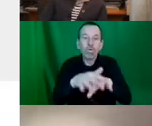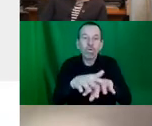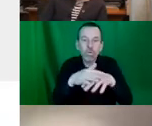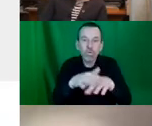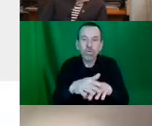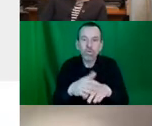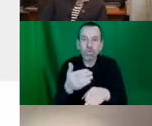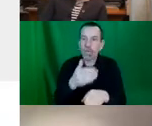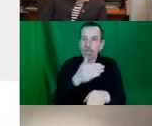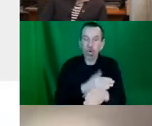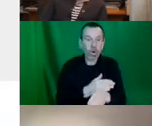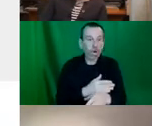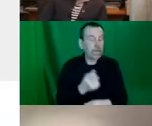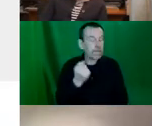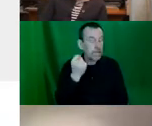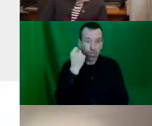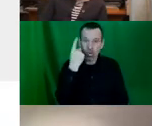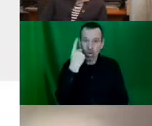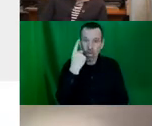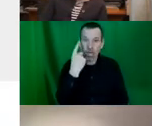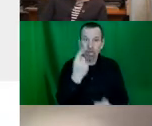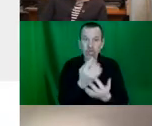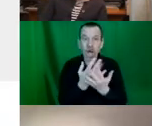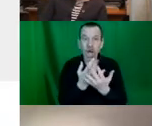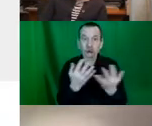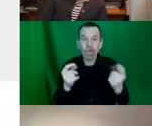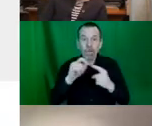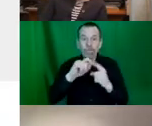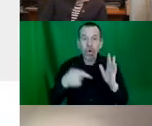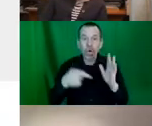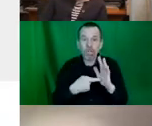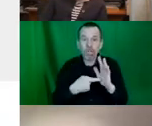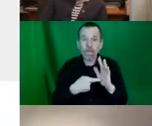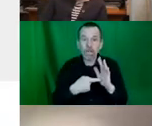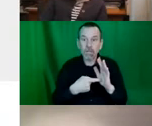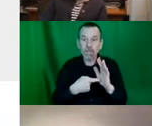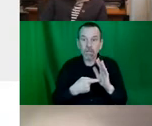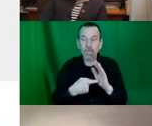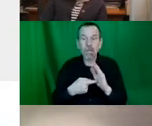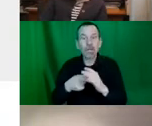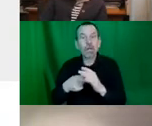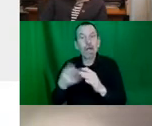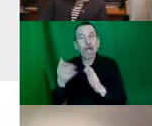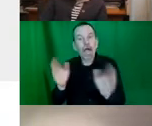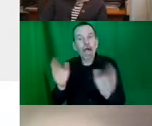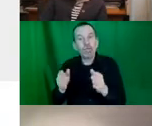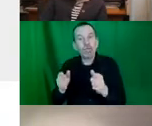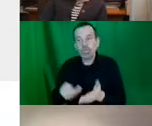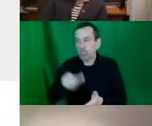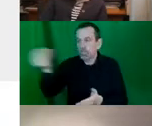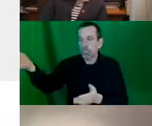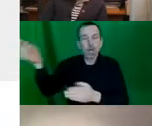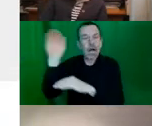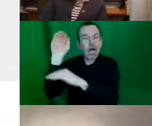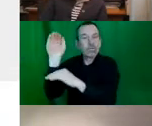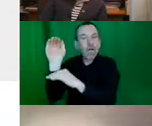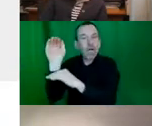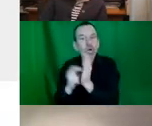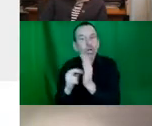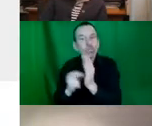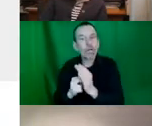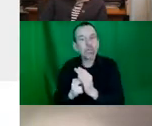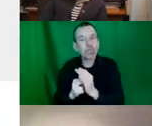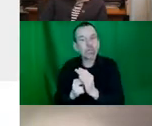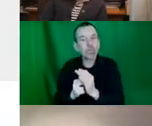I was unaware of the large amount of conservation projects which are outsourced to external companies and contracts. They have been refining their risk assessments and